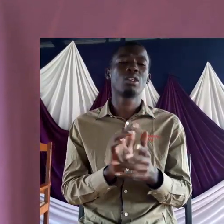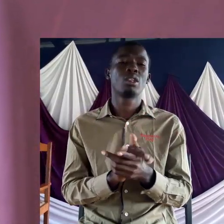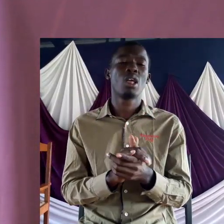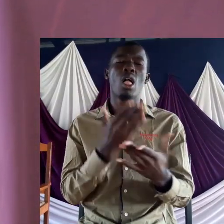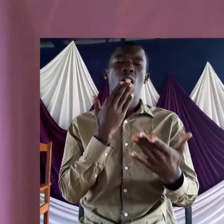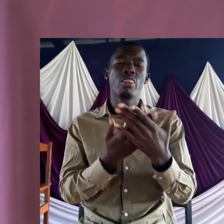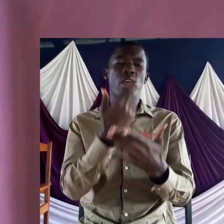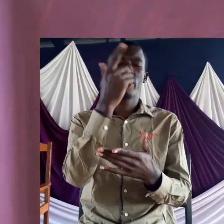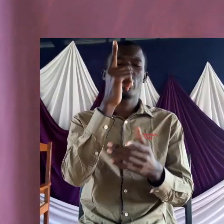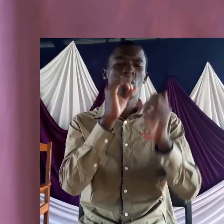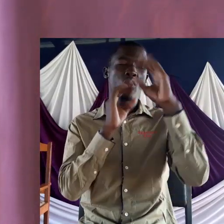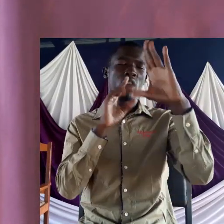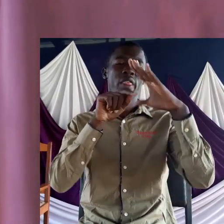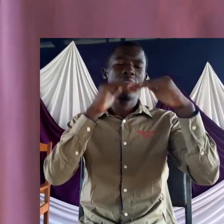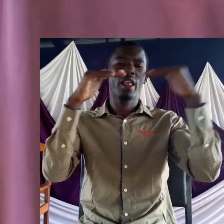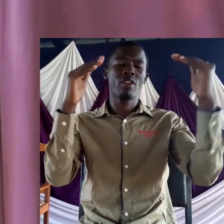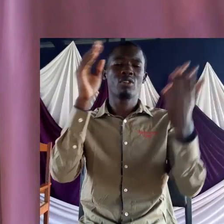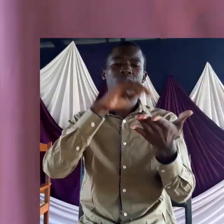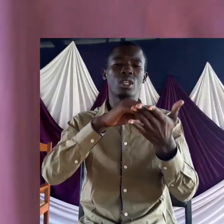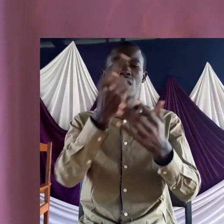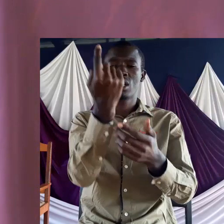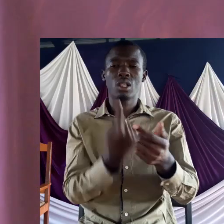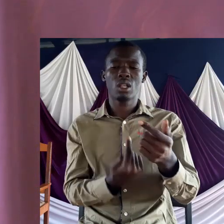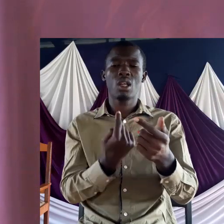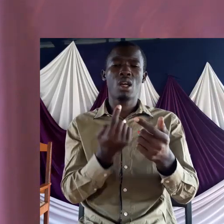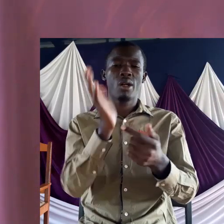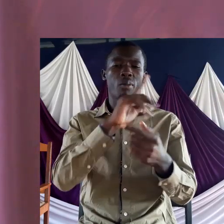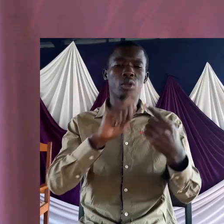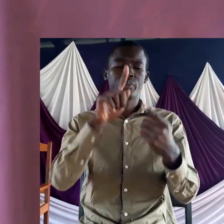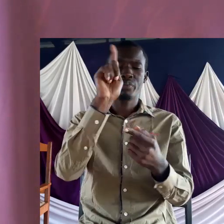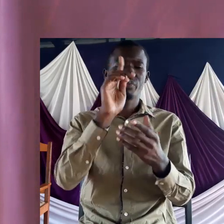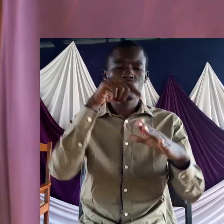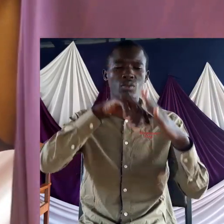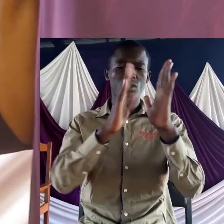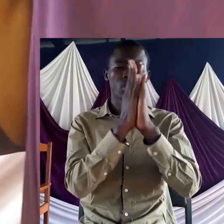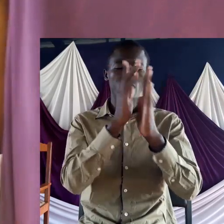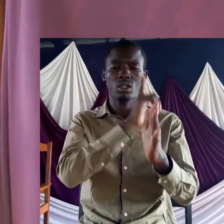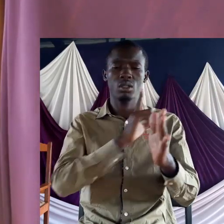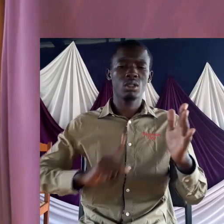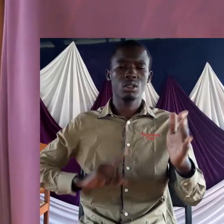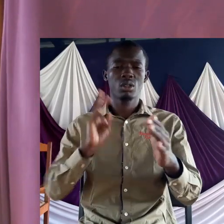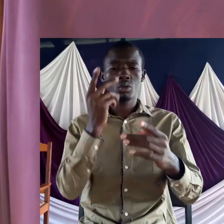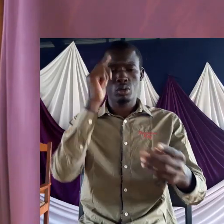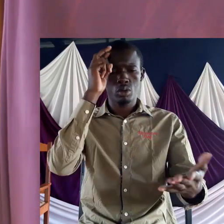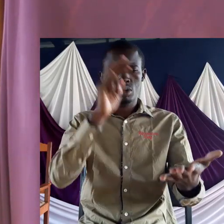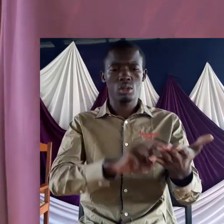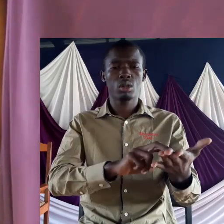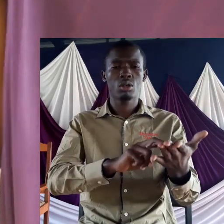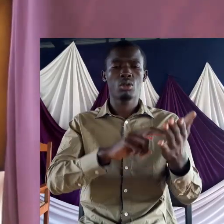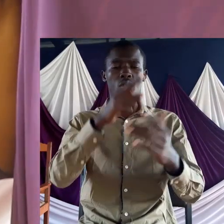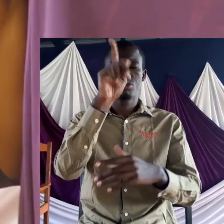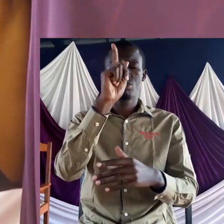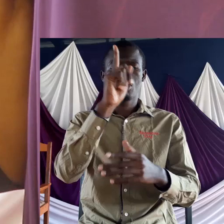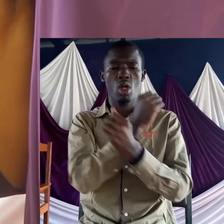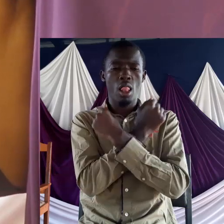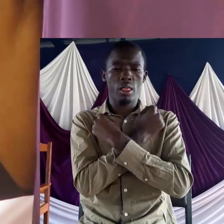Thank you, Heavenly Father, again. We come back to you. In prayer, Lord, we recognize you as a loving